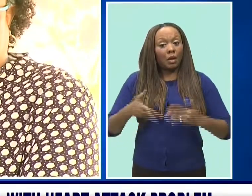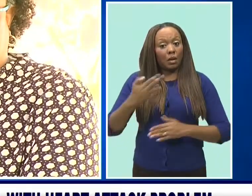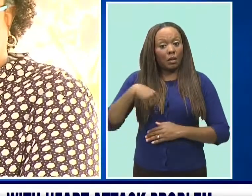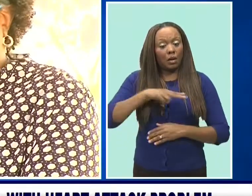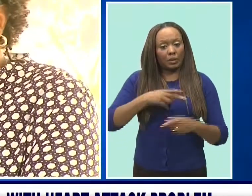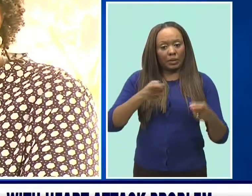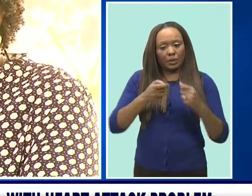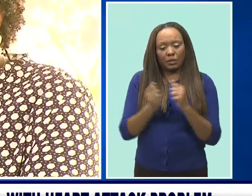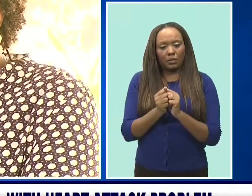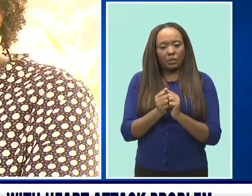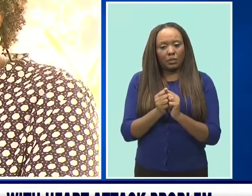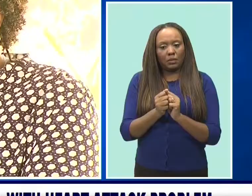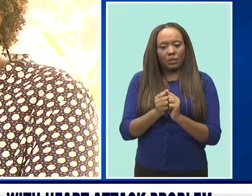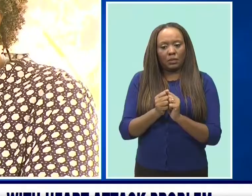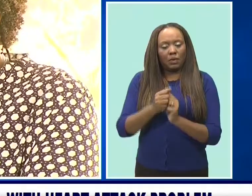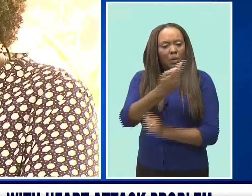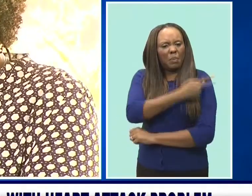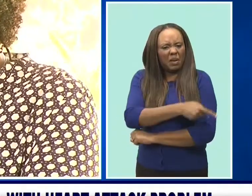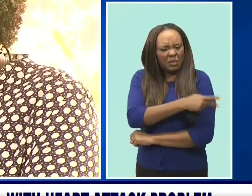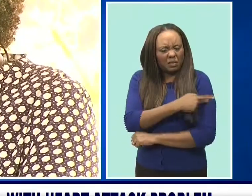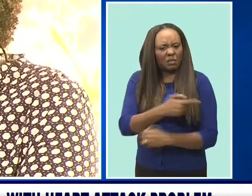patients facing these